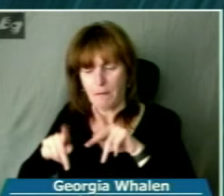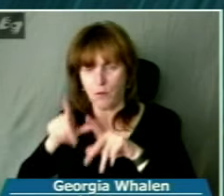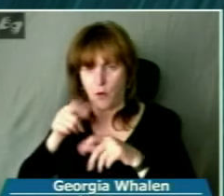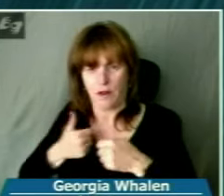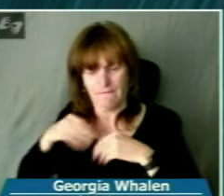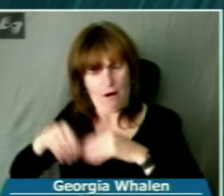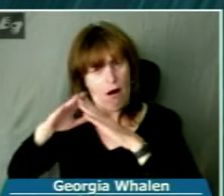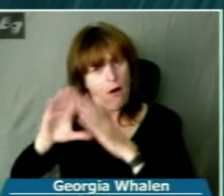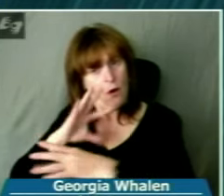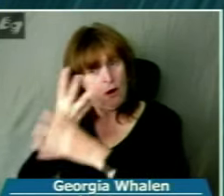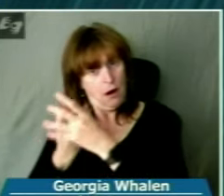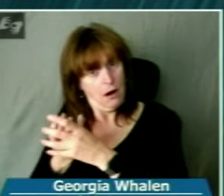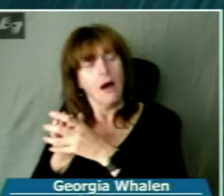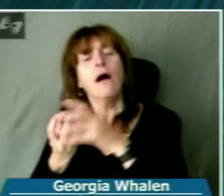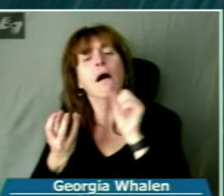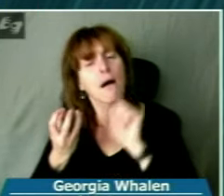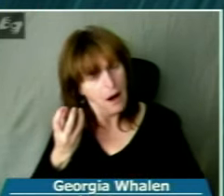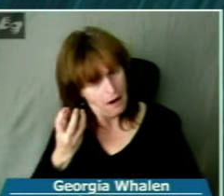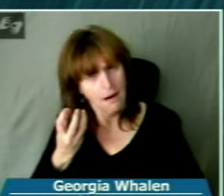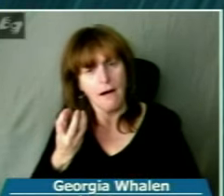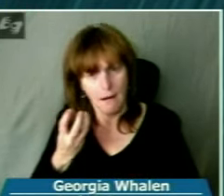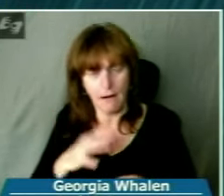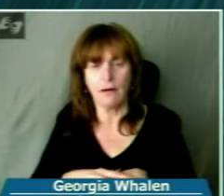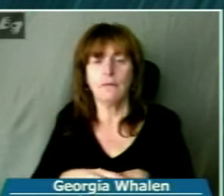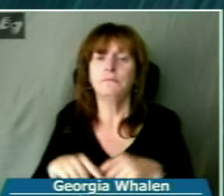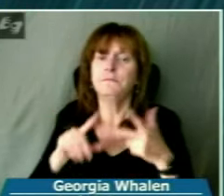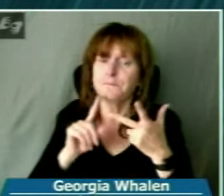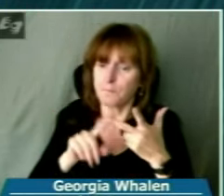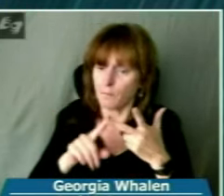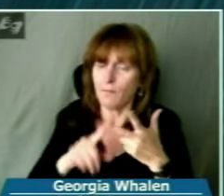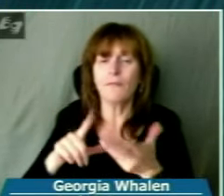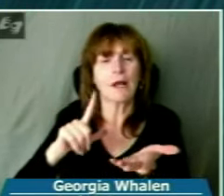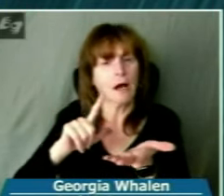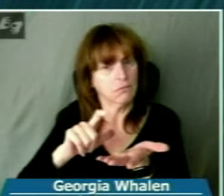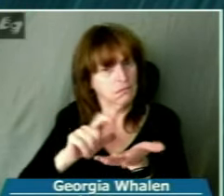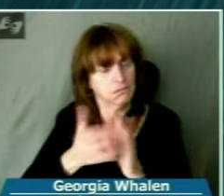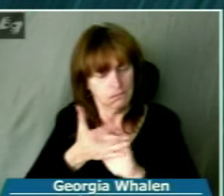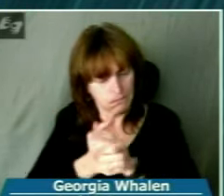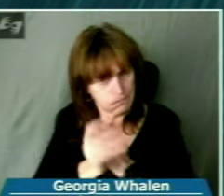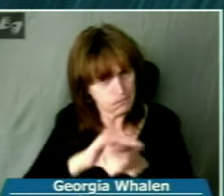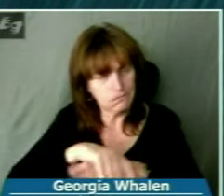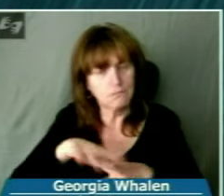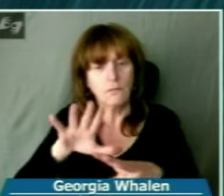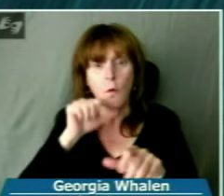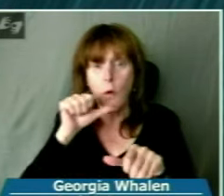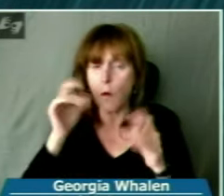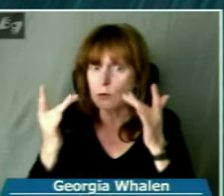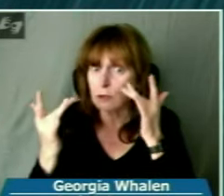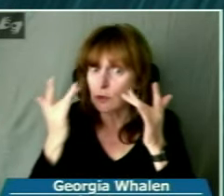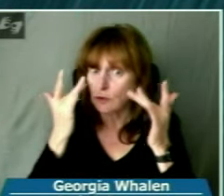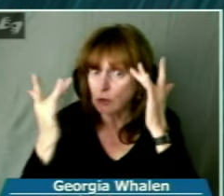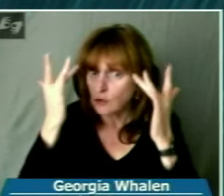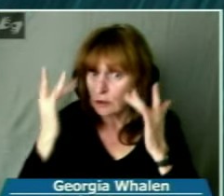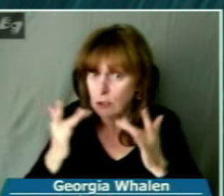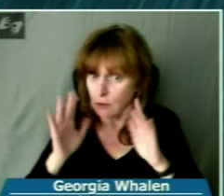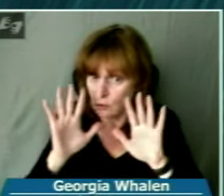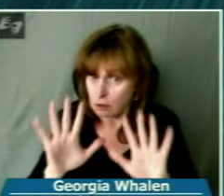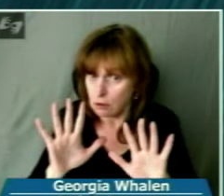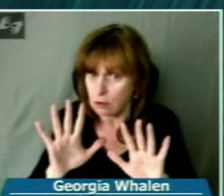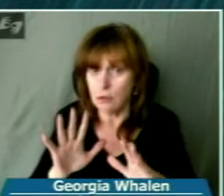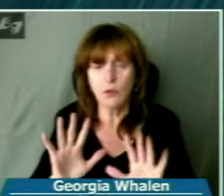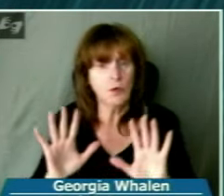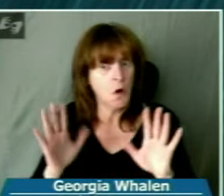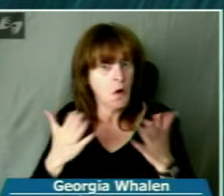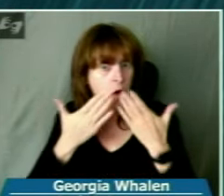are good hand hygiene. Try not to touch your face very much. Constant washing of the hands, those types of things. So the good news is